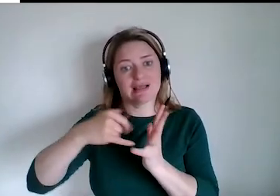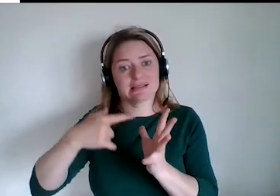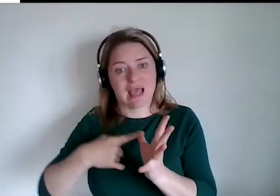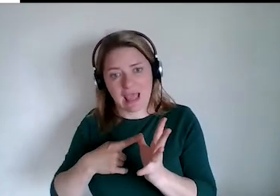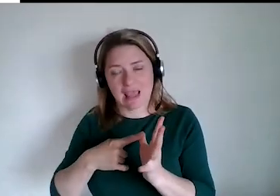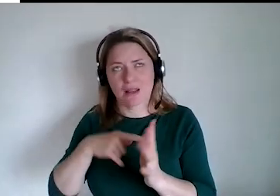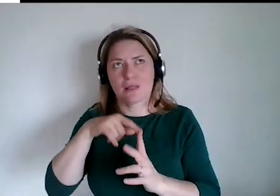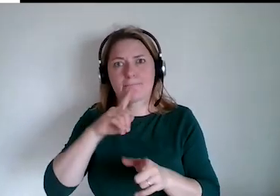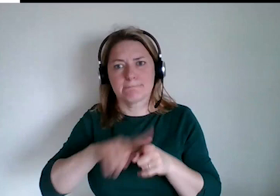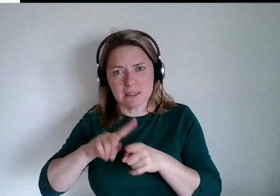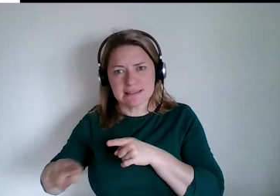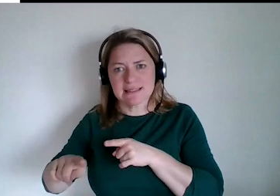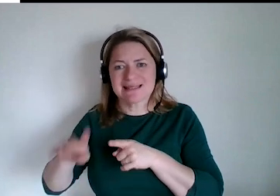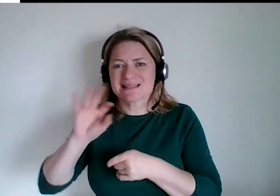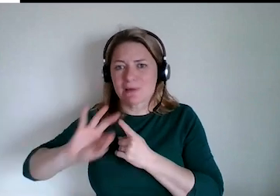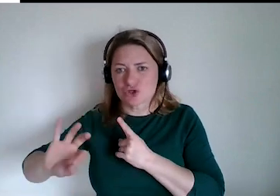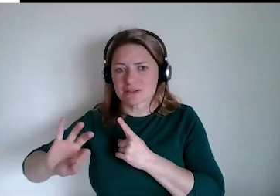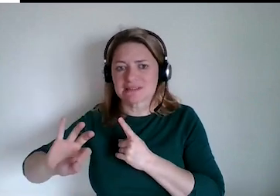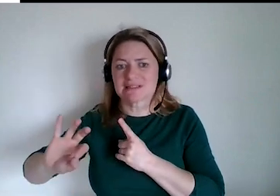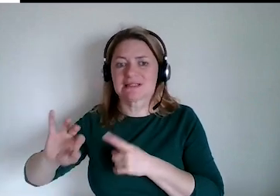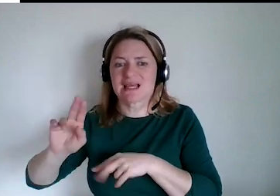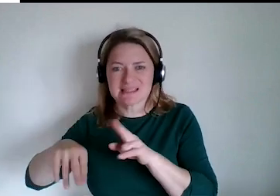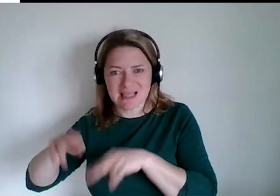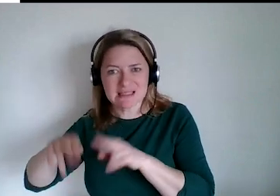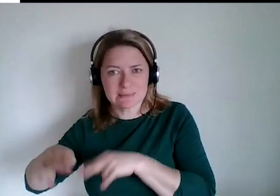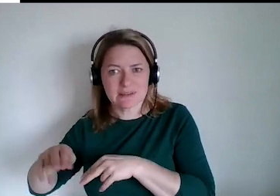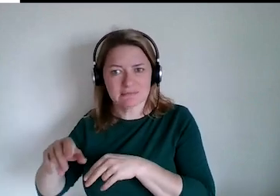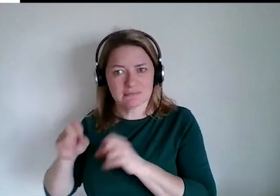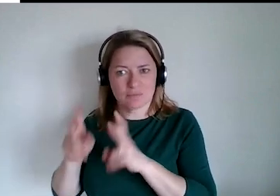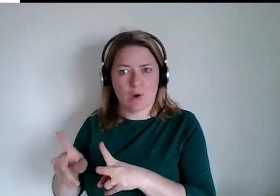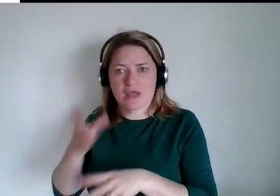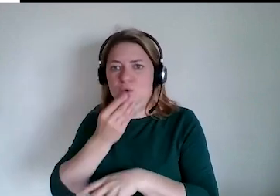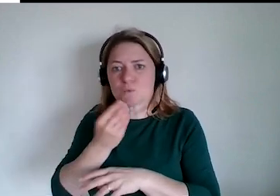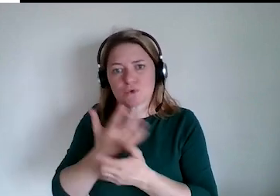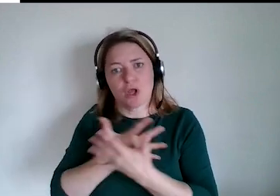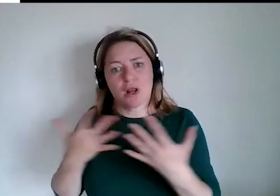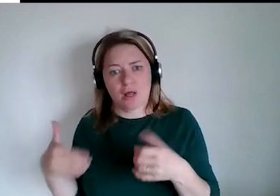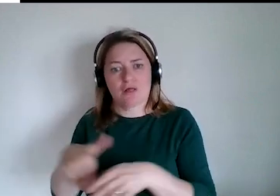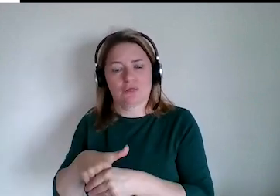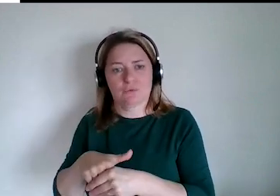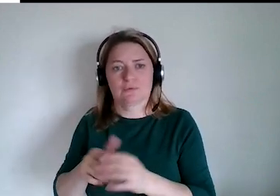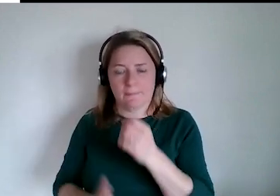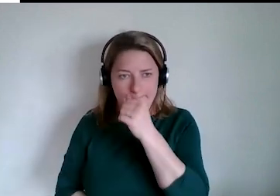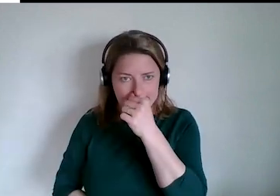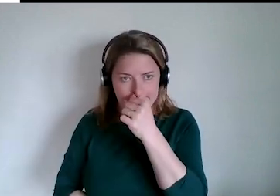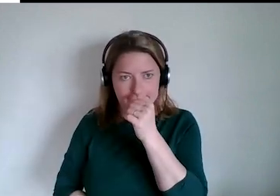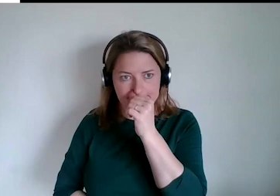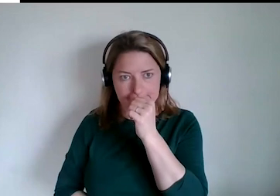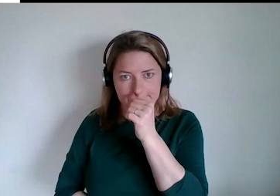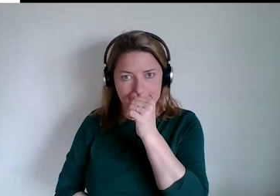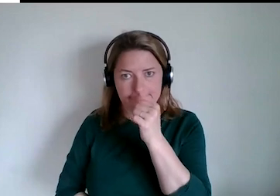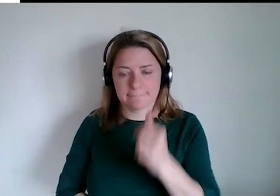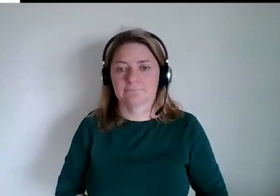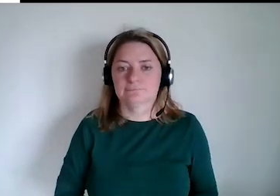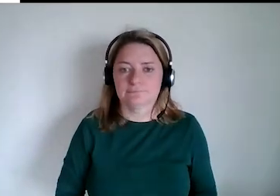multi-specialty assessment kind of battery that's used across a number of medical specialty recruitment assessments.